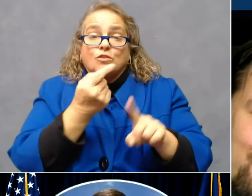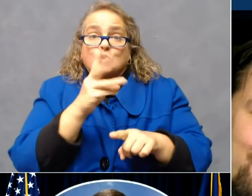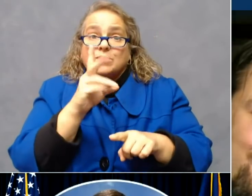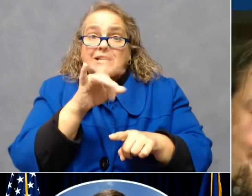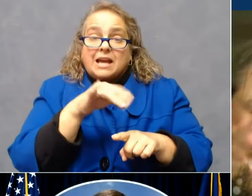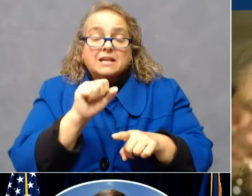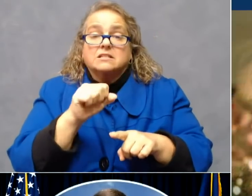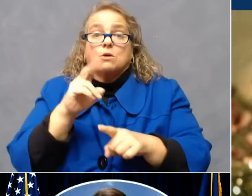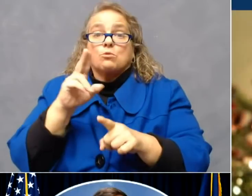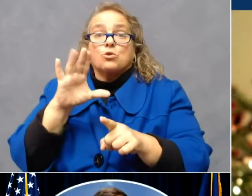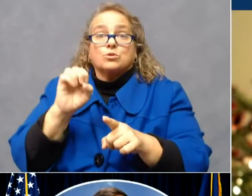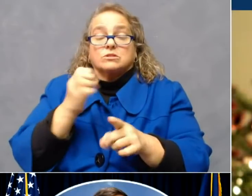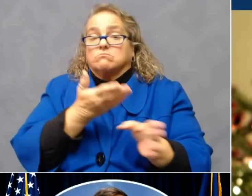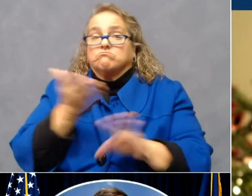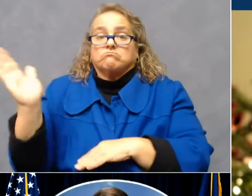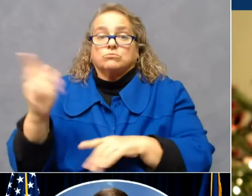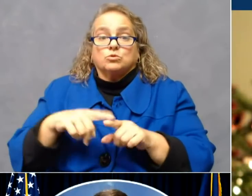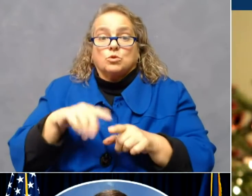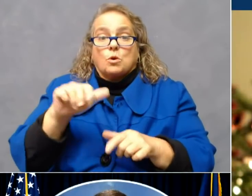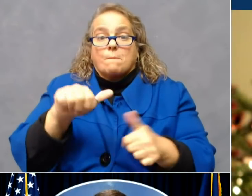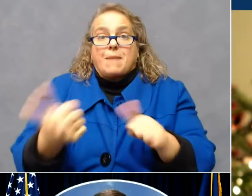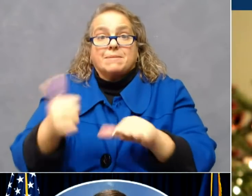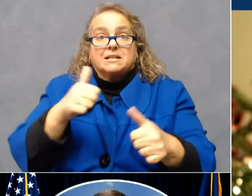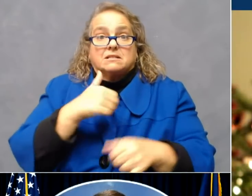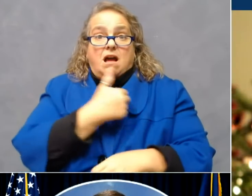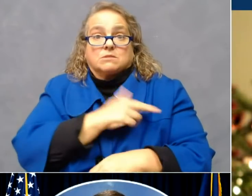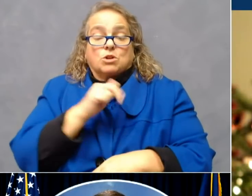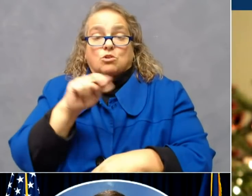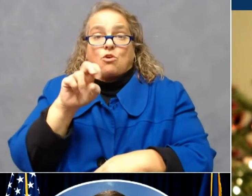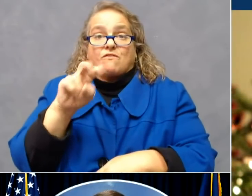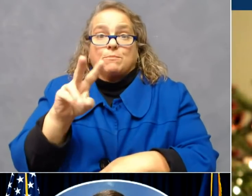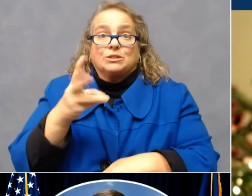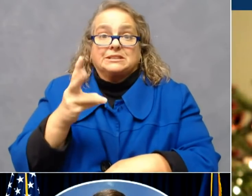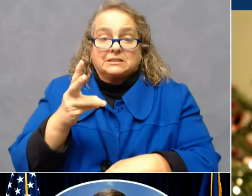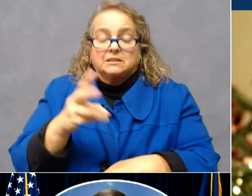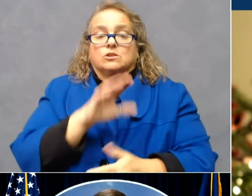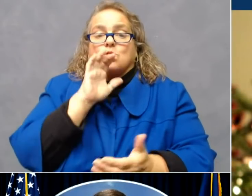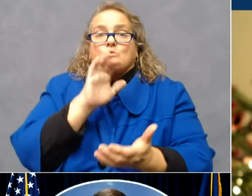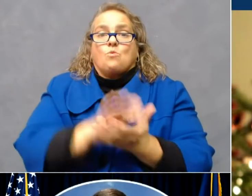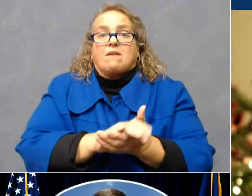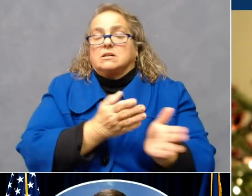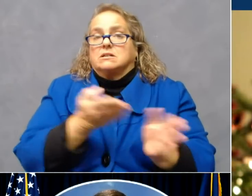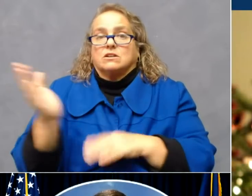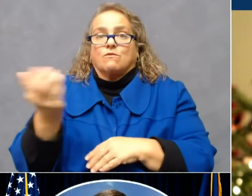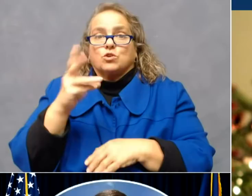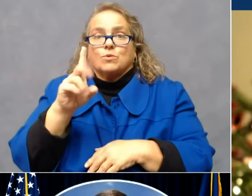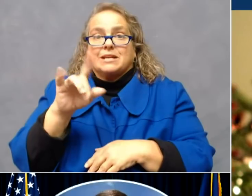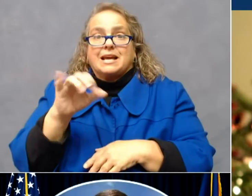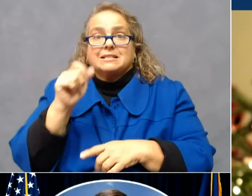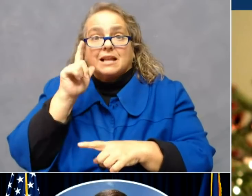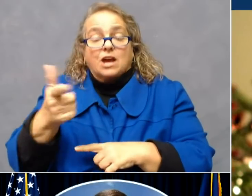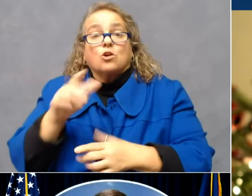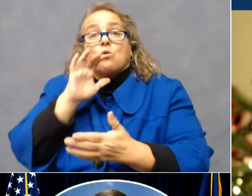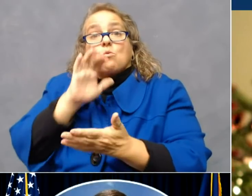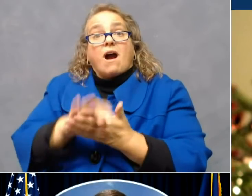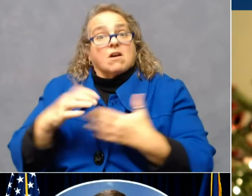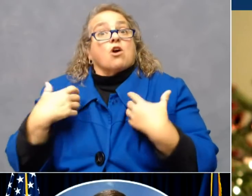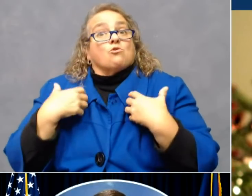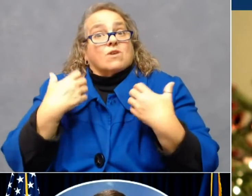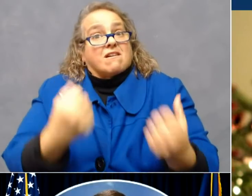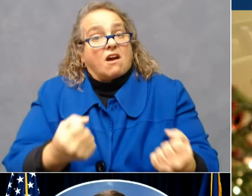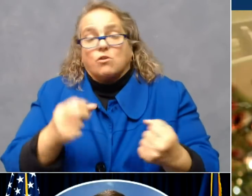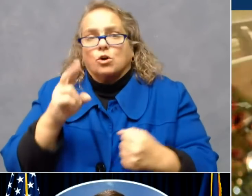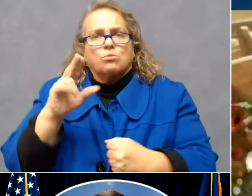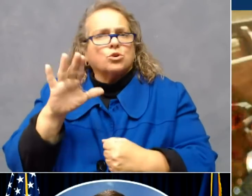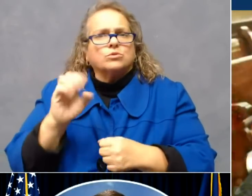November 6th, and his wife was admitted only a few days later. Although she was able to fully recover, Bruce continued to get sicker